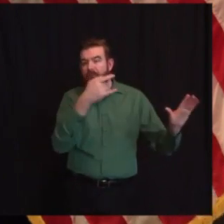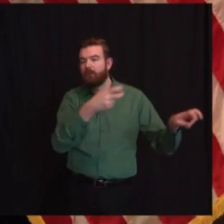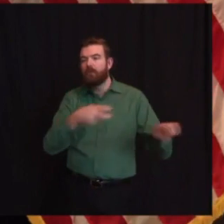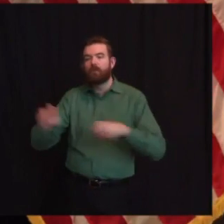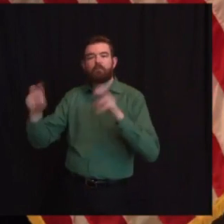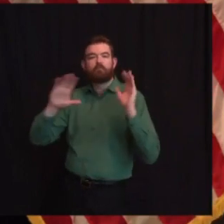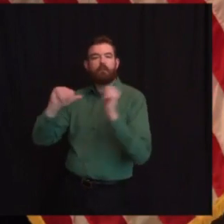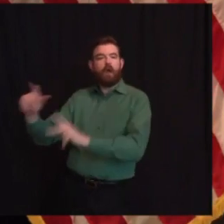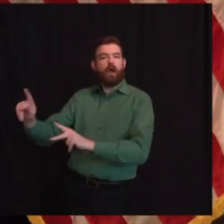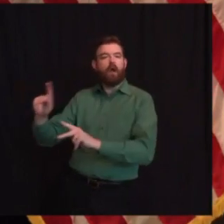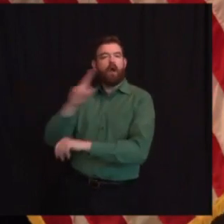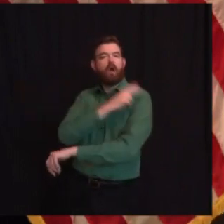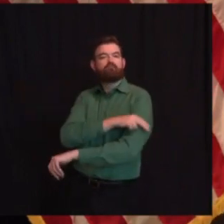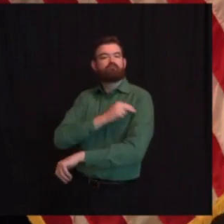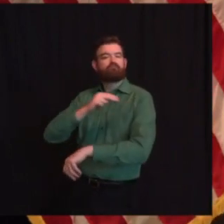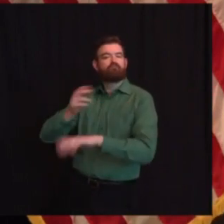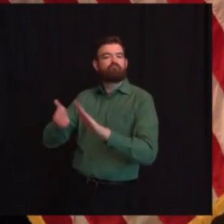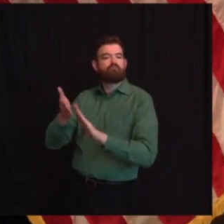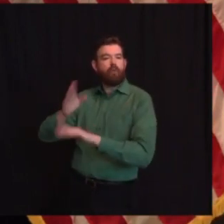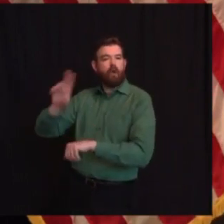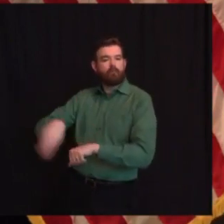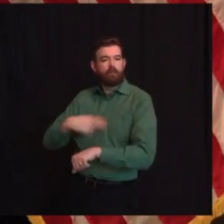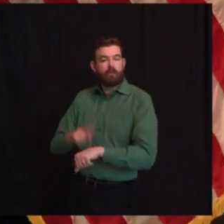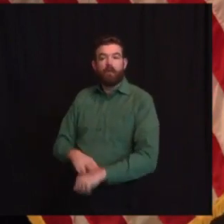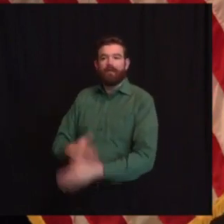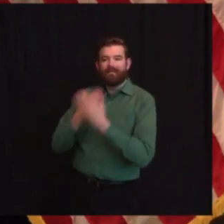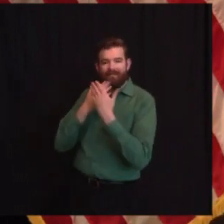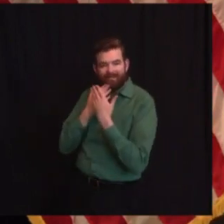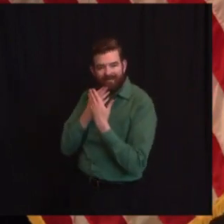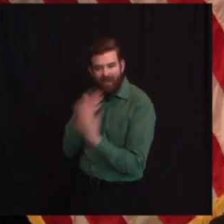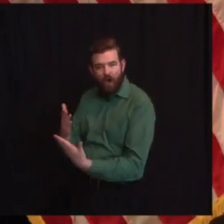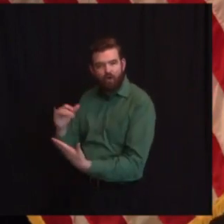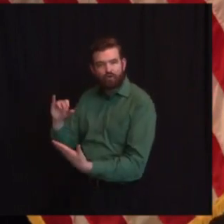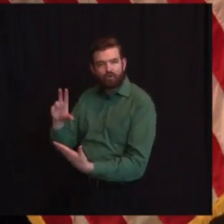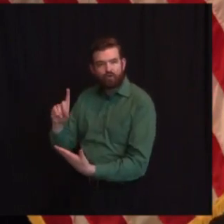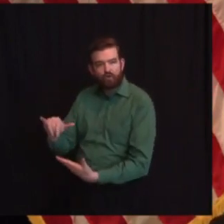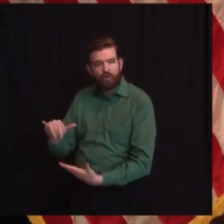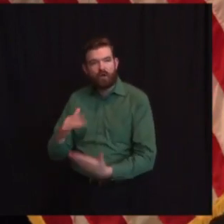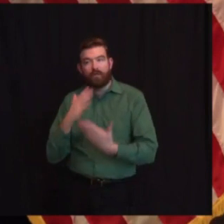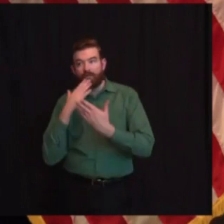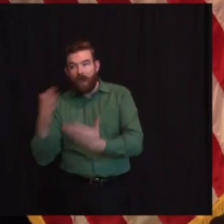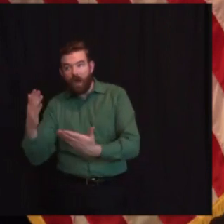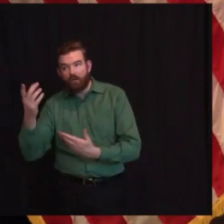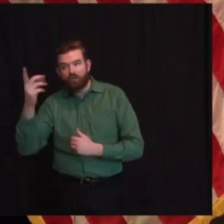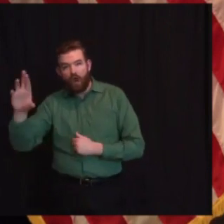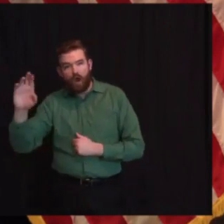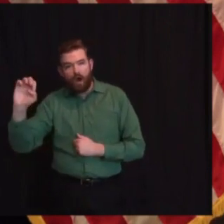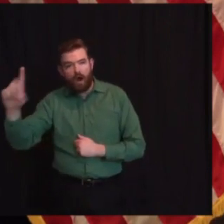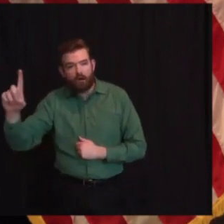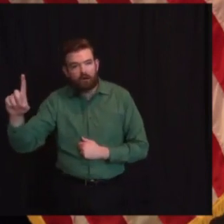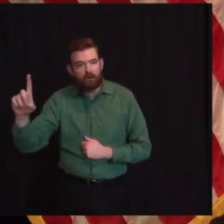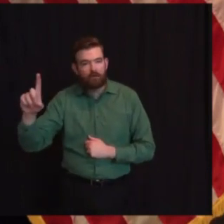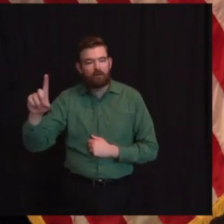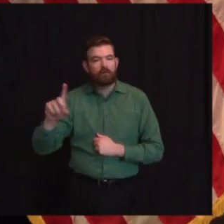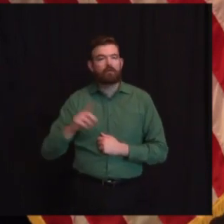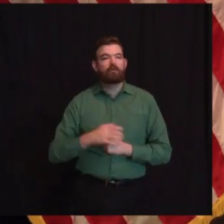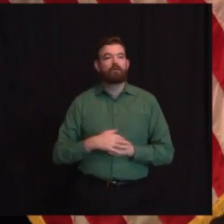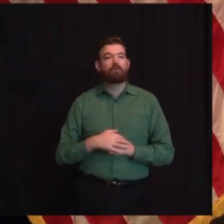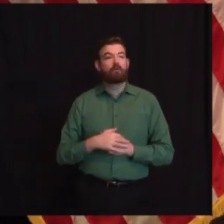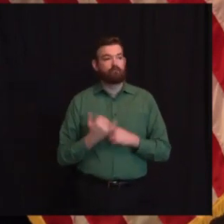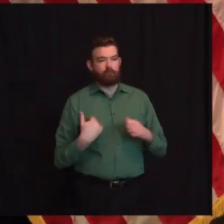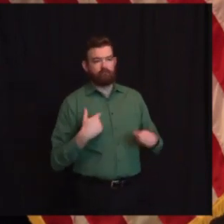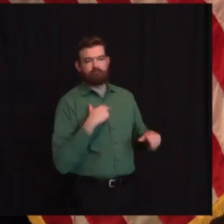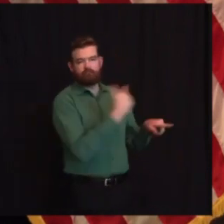So thank you for everything, and thank you, Ed, and your colleagues. Would love to turn to Colonel Pat Callahan for an update